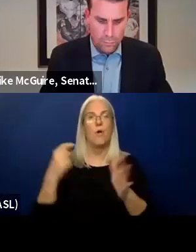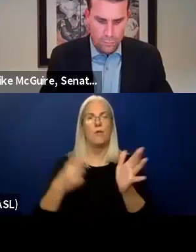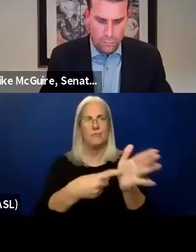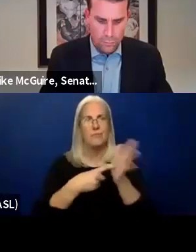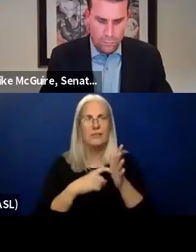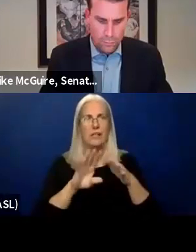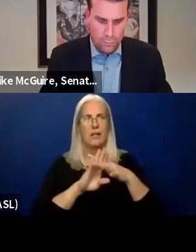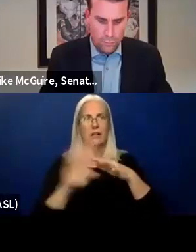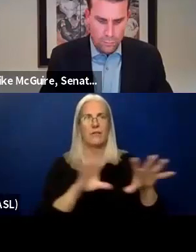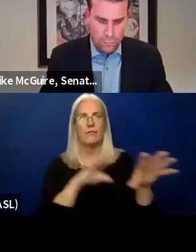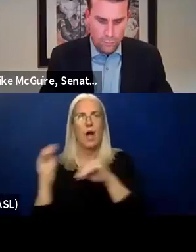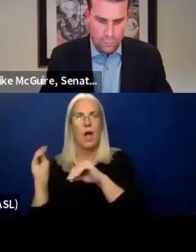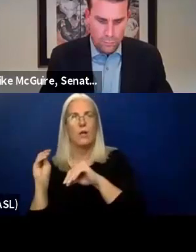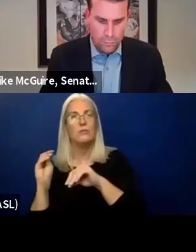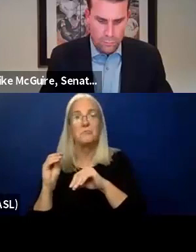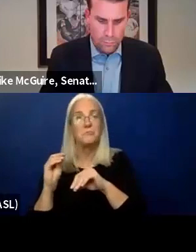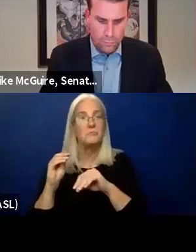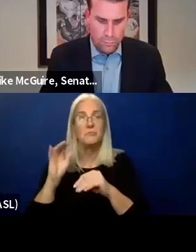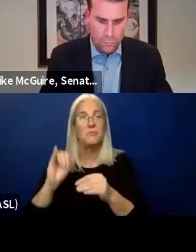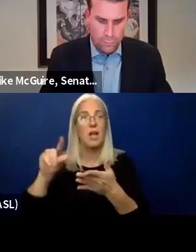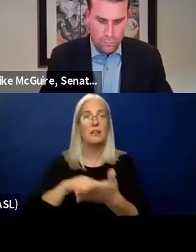have been lifted, including and allowing some people to go home.